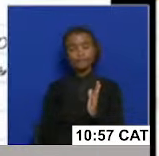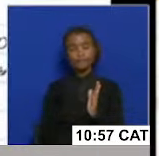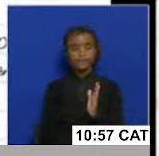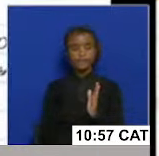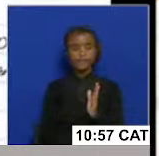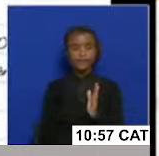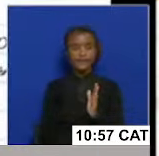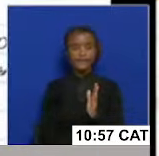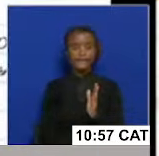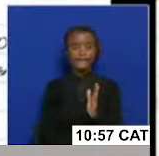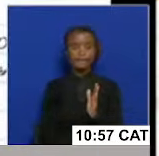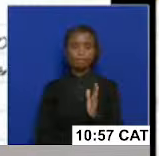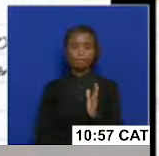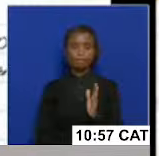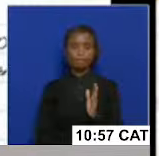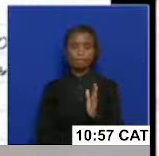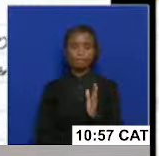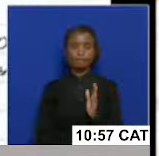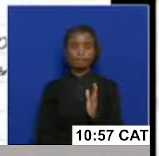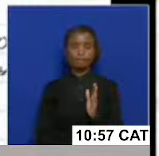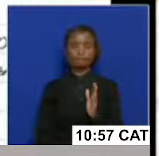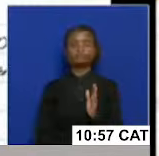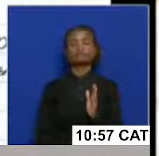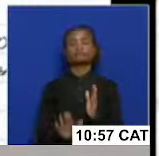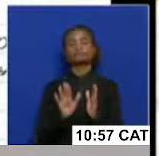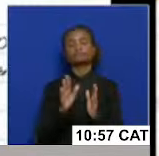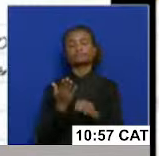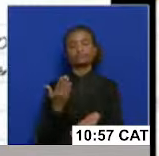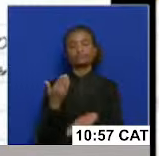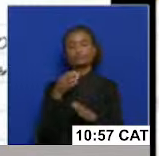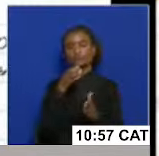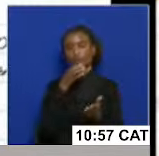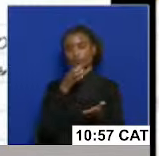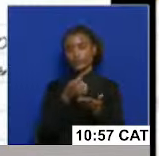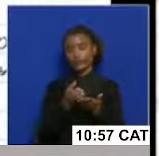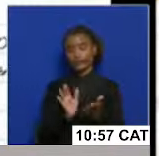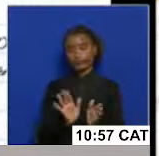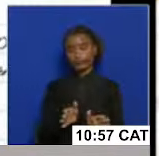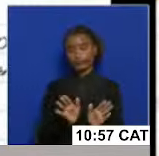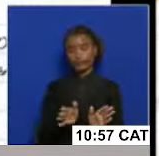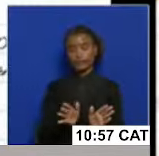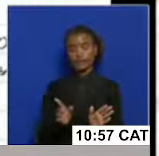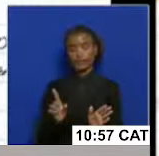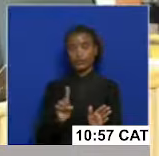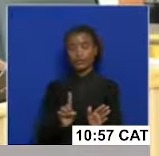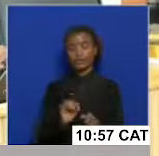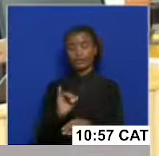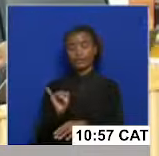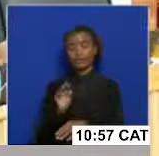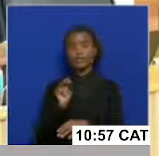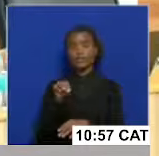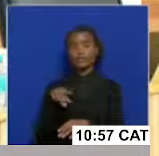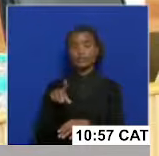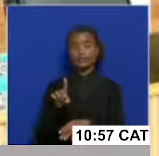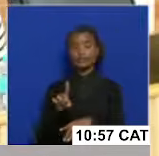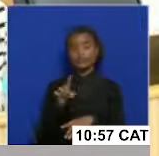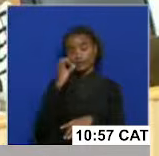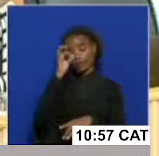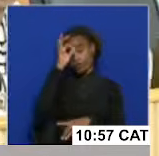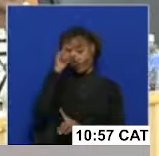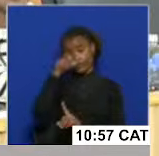You've already confirmed for us that the JMPD officer being referred to is